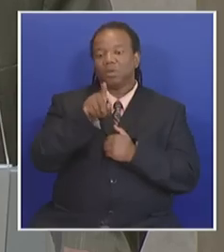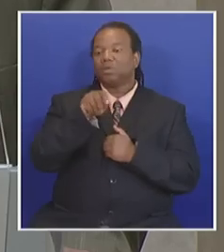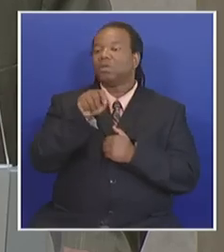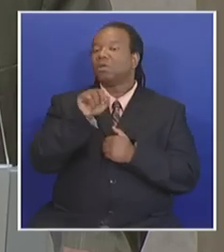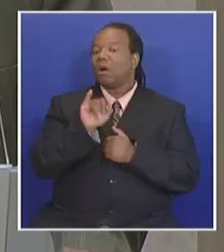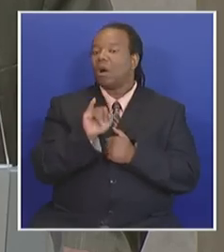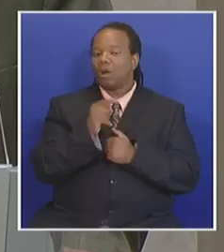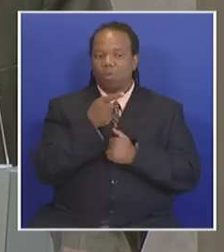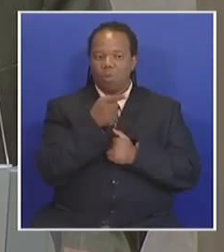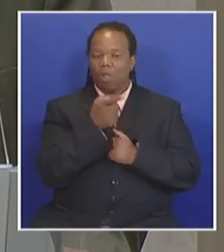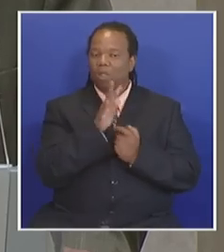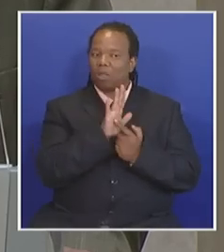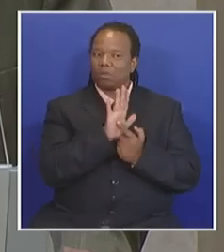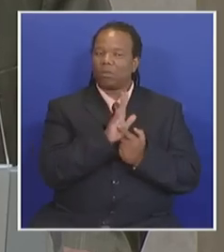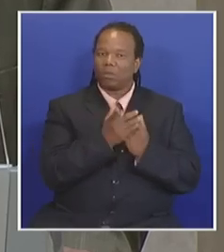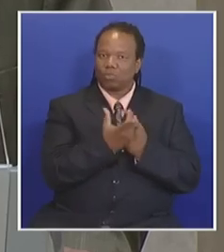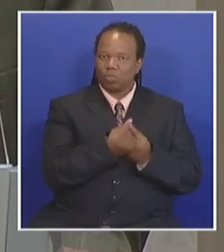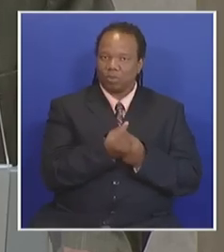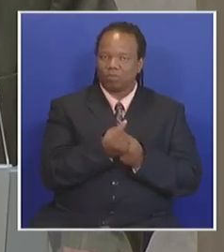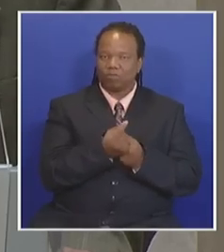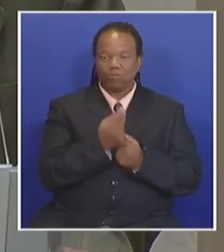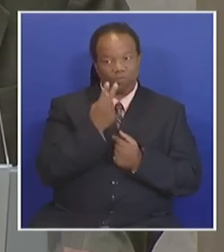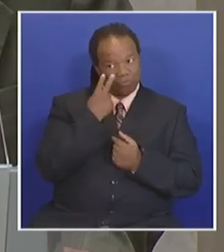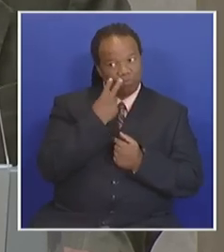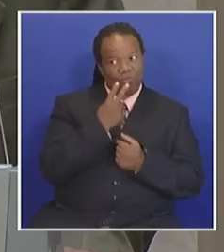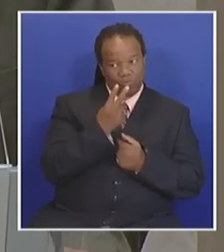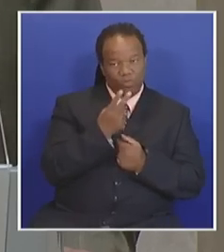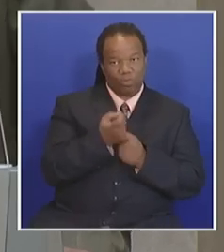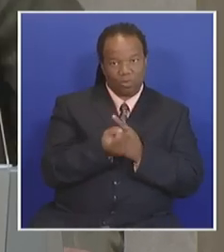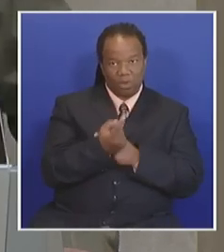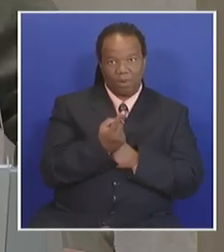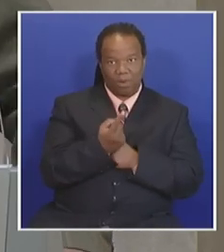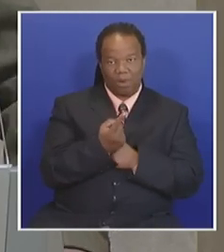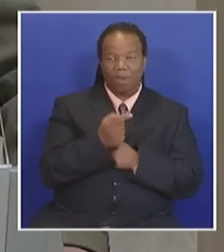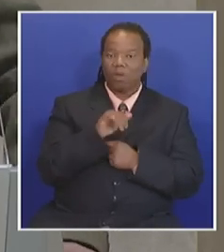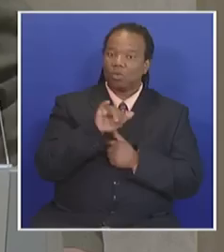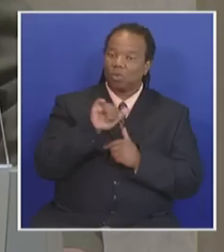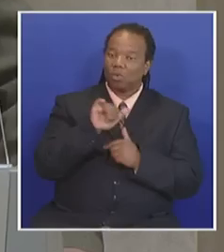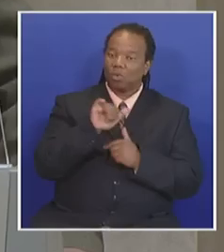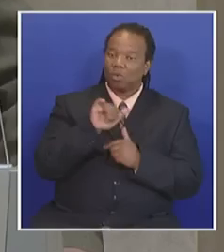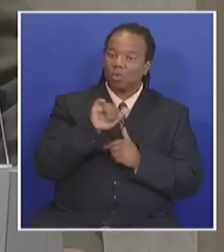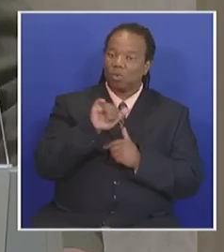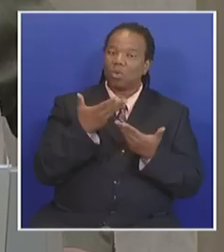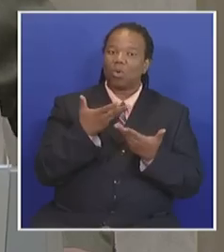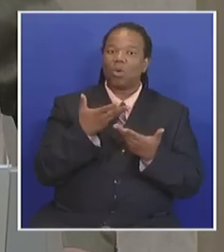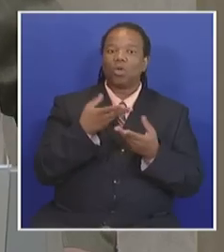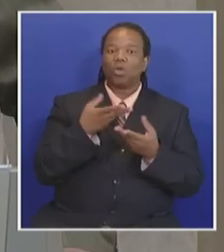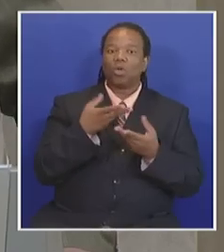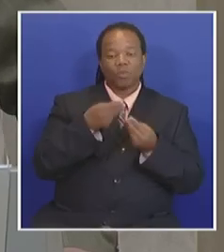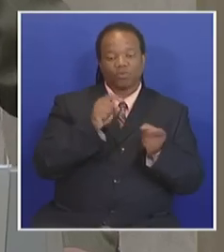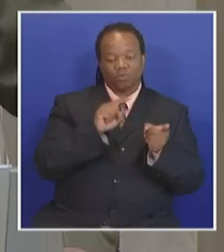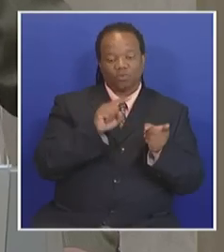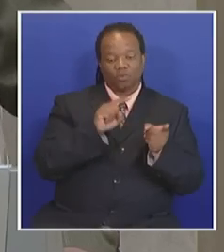one example. Watch this space for responsible economic transformation. The